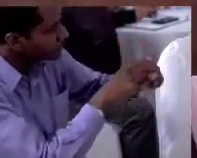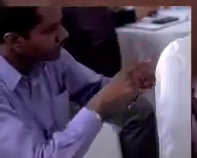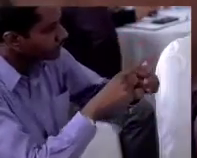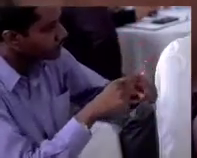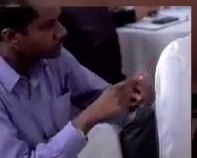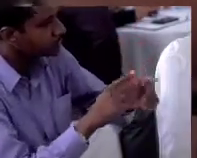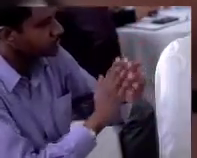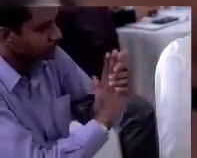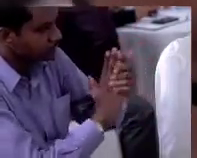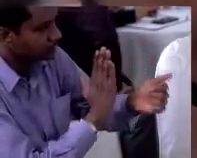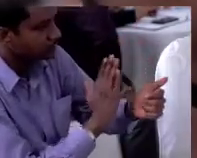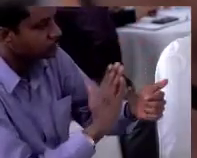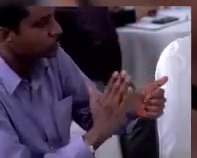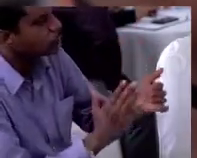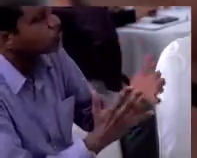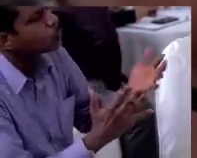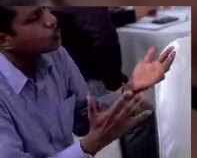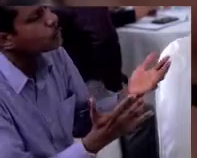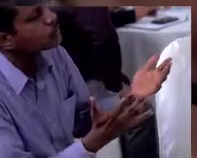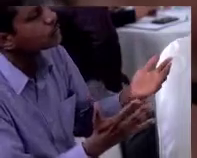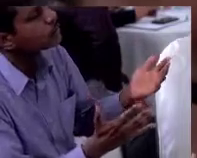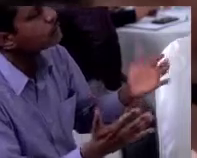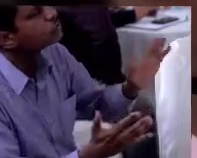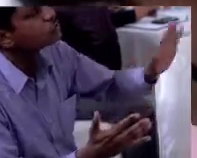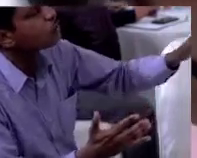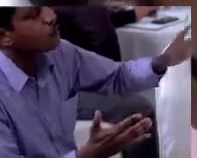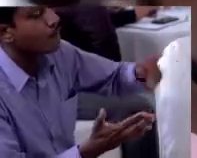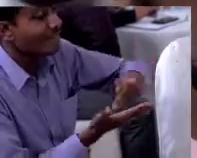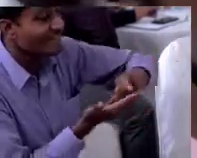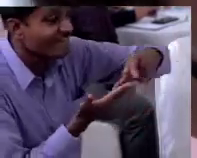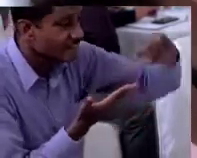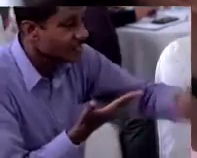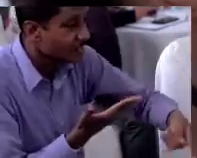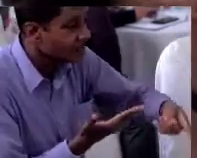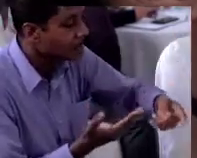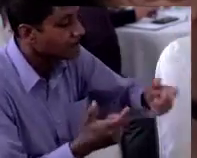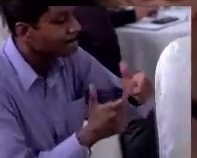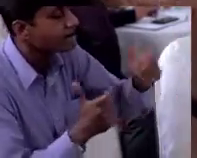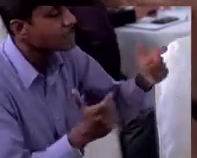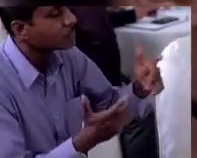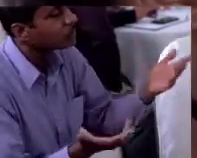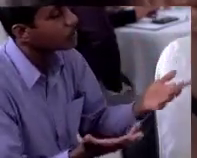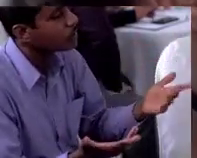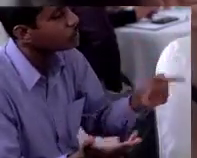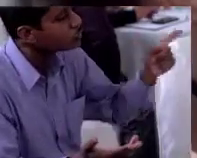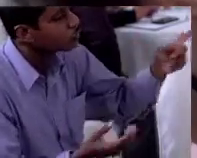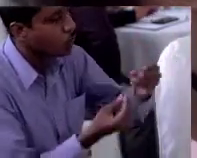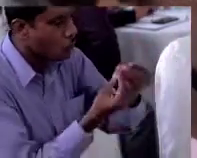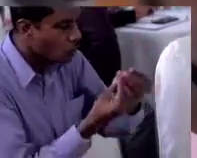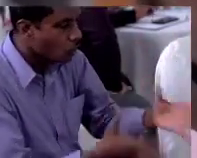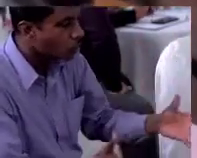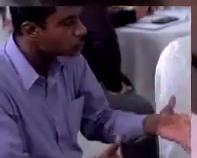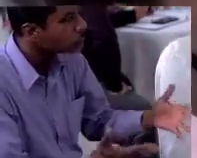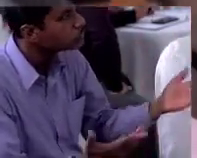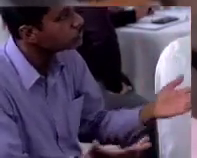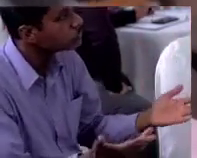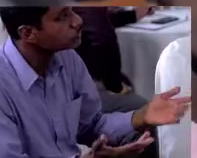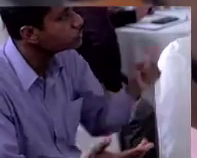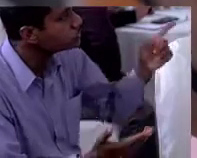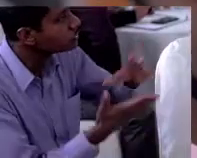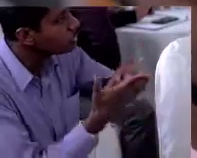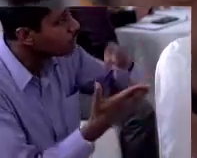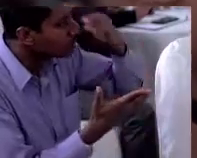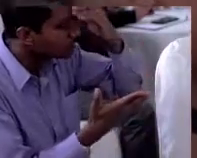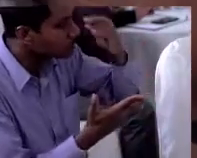because each of you have gone into different fields, what I want to know is, what were some of your biggest failures your losses, your